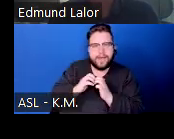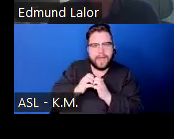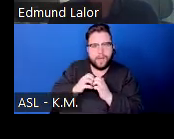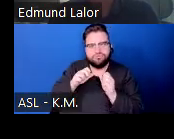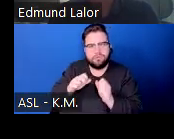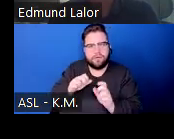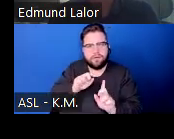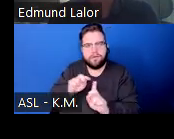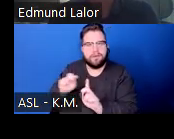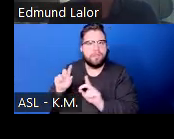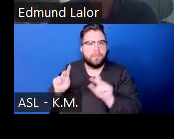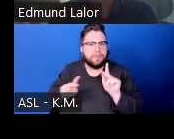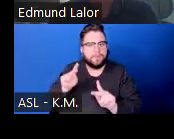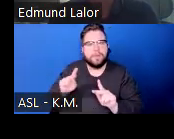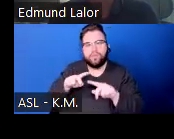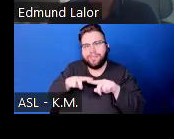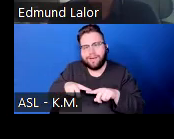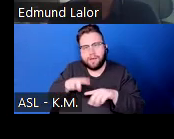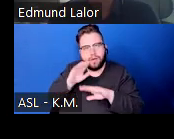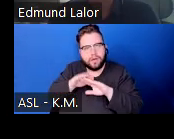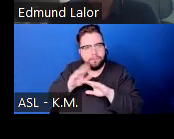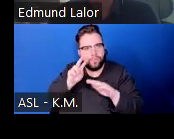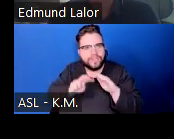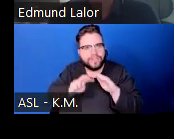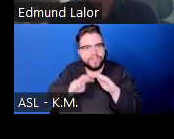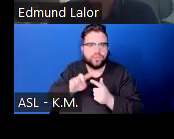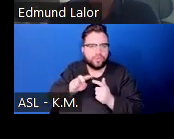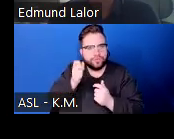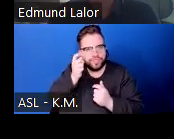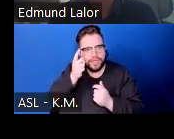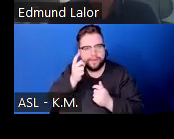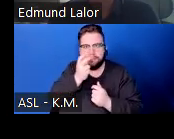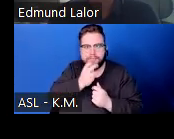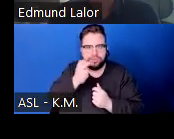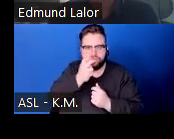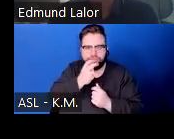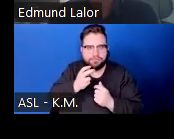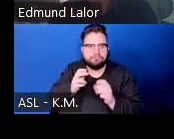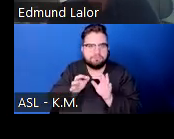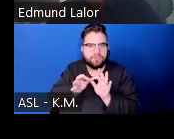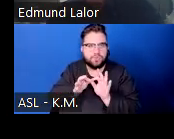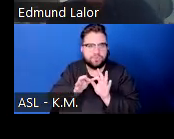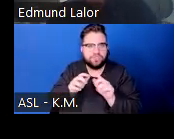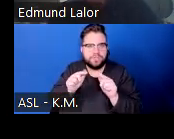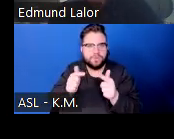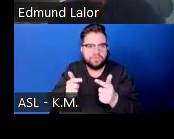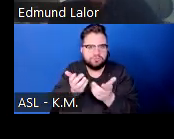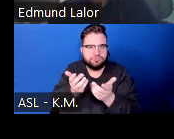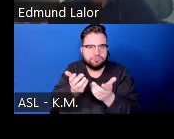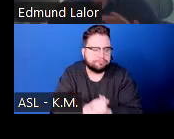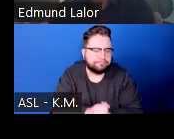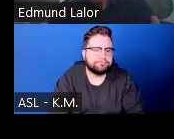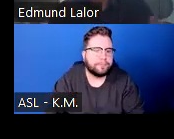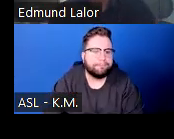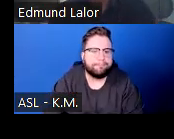relying on their predictions to perceive speech. If you don't... Excuse me. And so the first aim of our grant